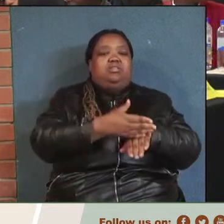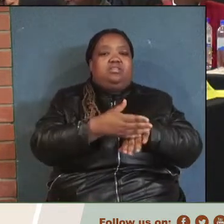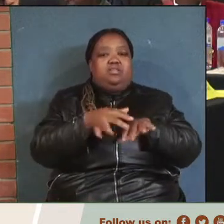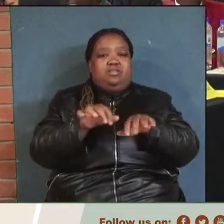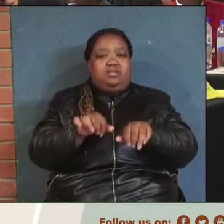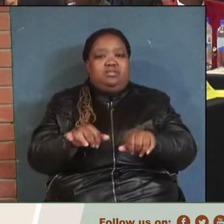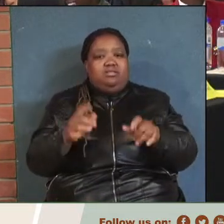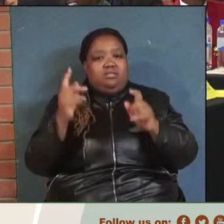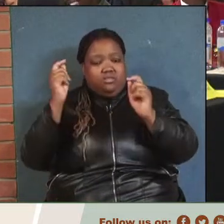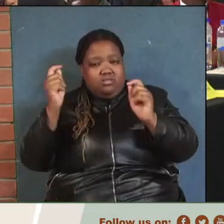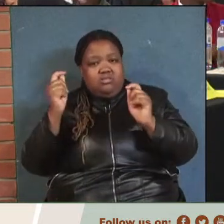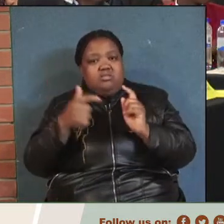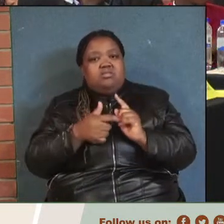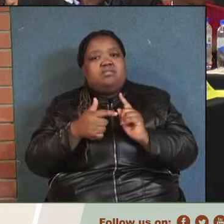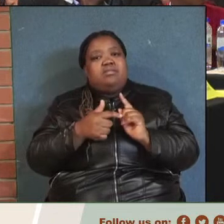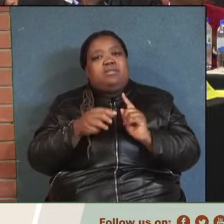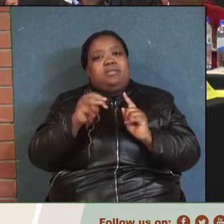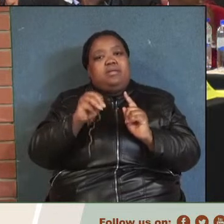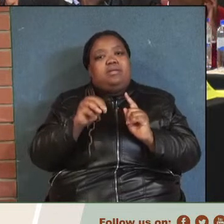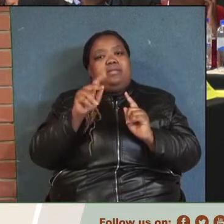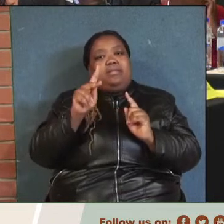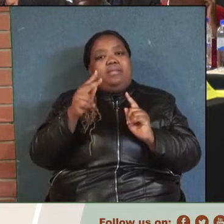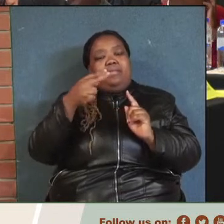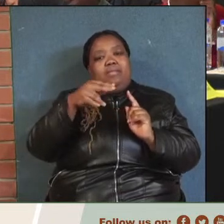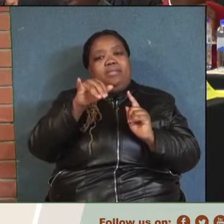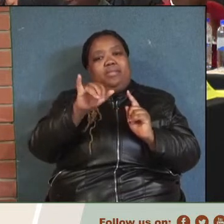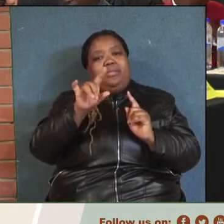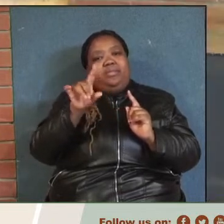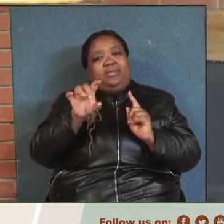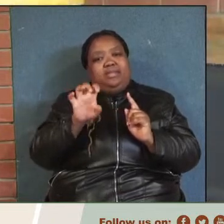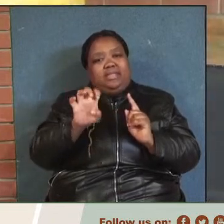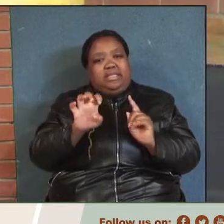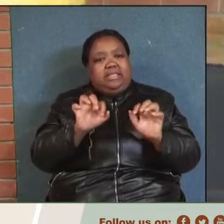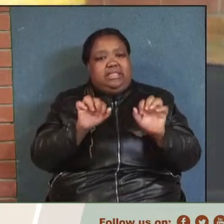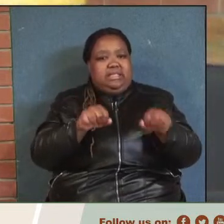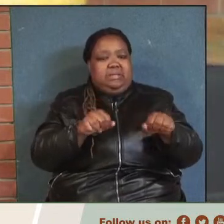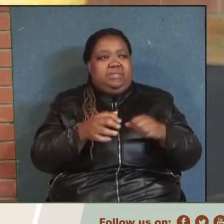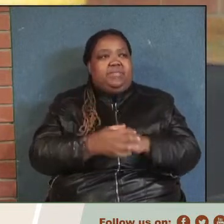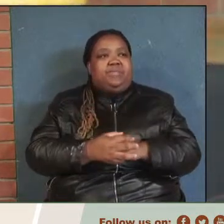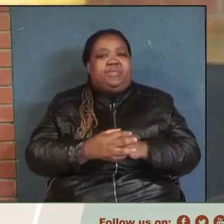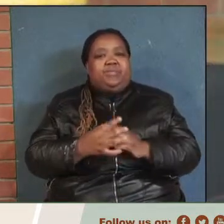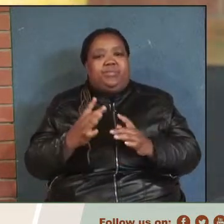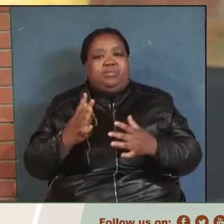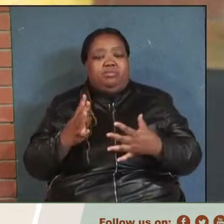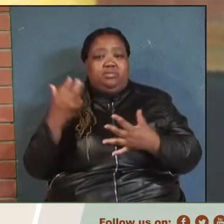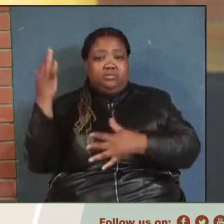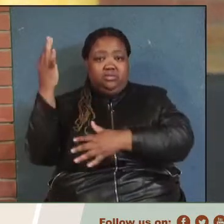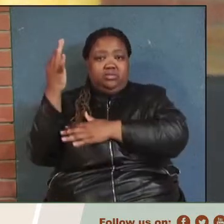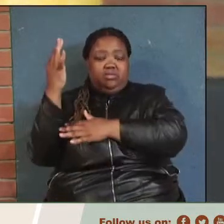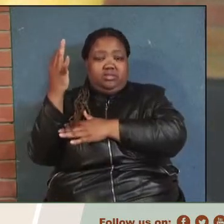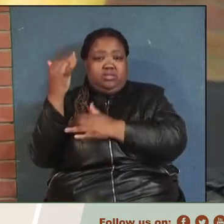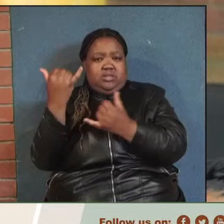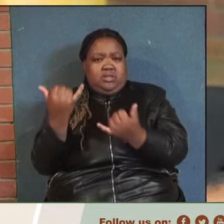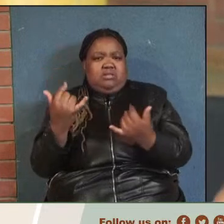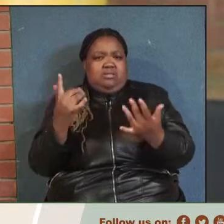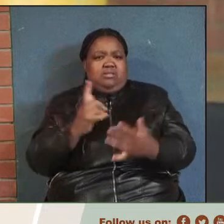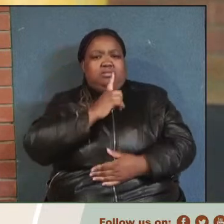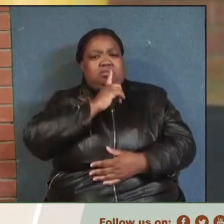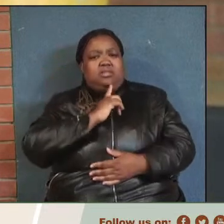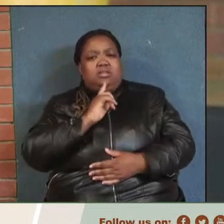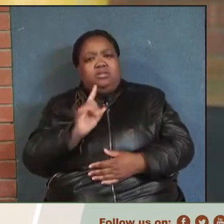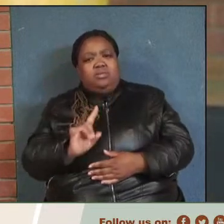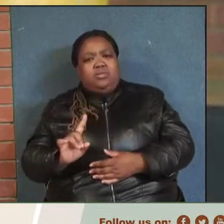K. Mkize, you've acknowledged that as then. The speaker here is telling us